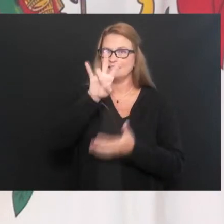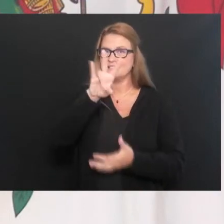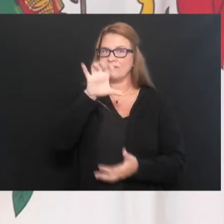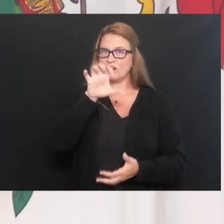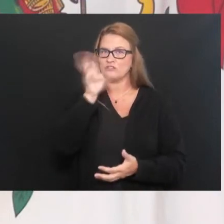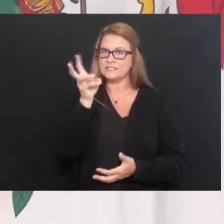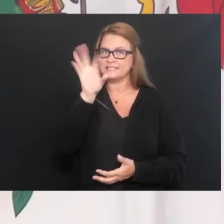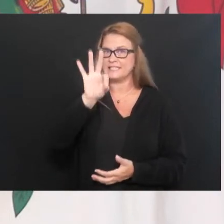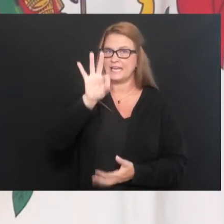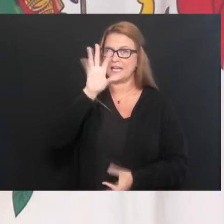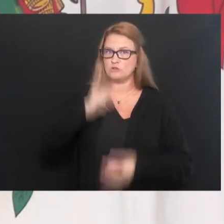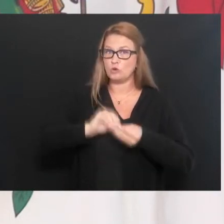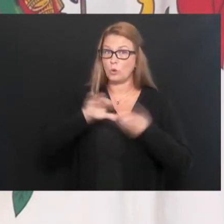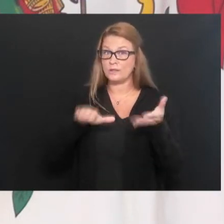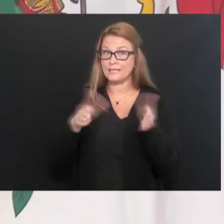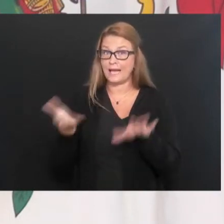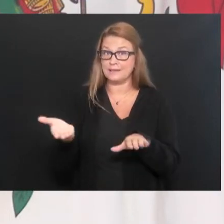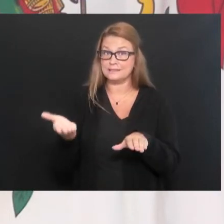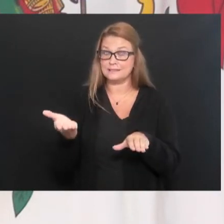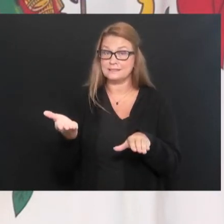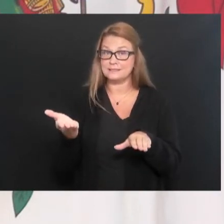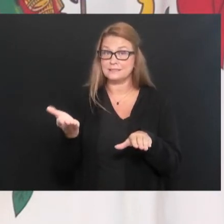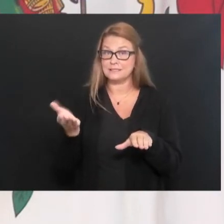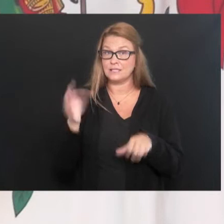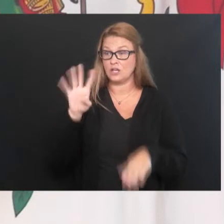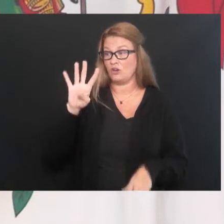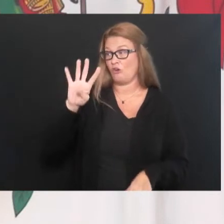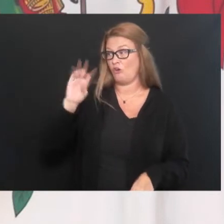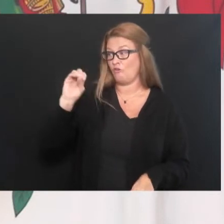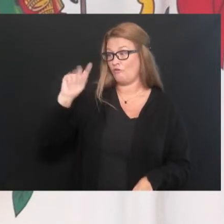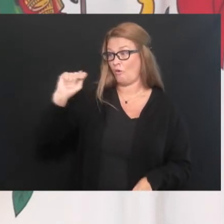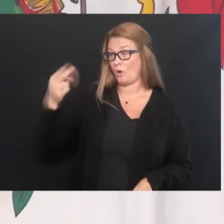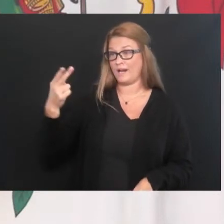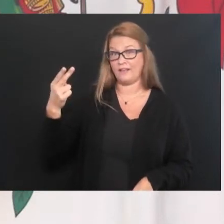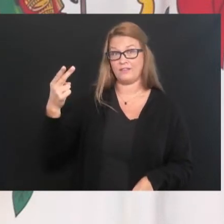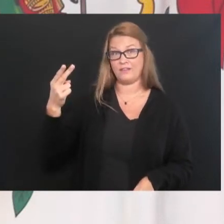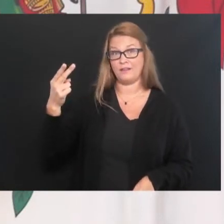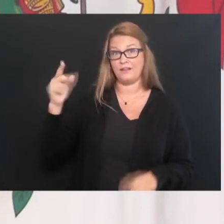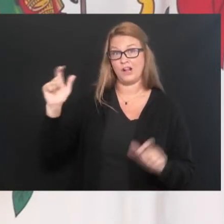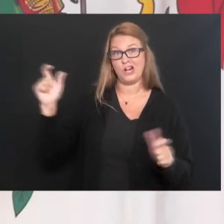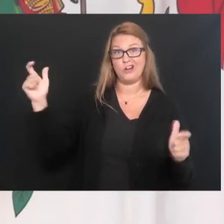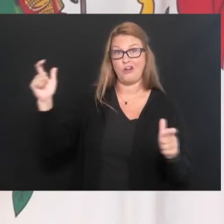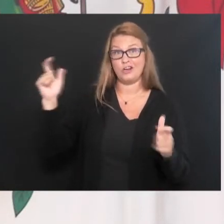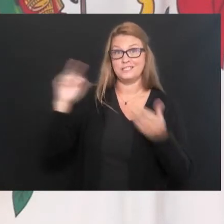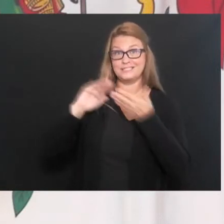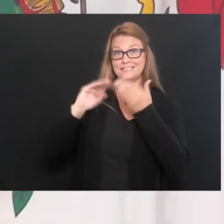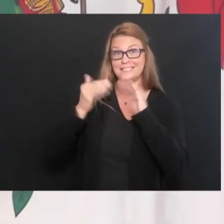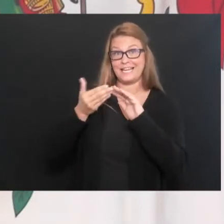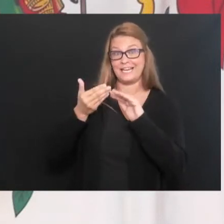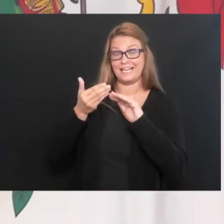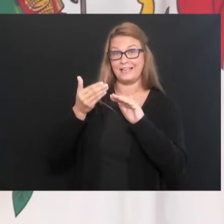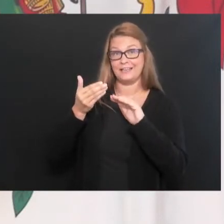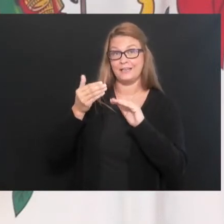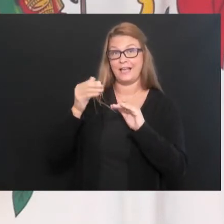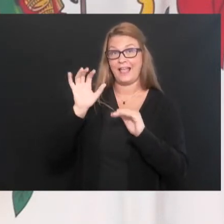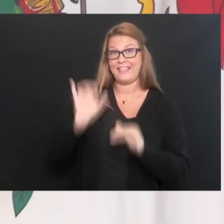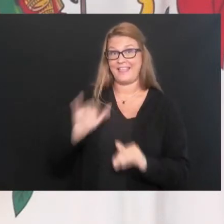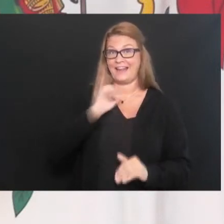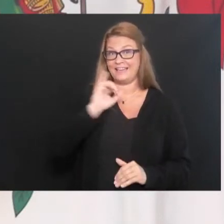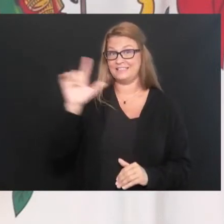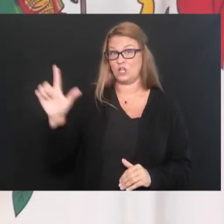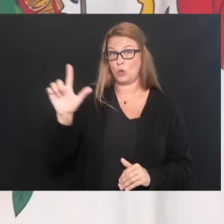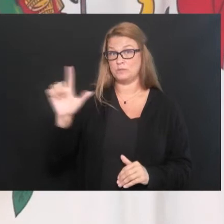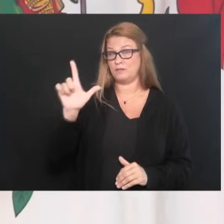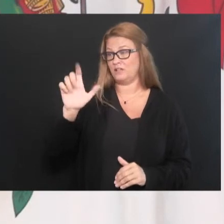3,769 total deaths, the 40th largest city in the state, which just so happens to be